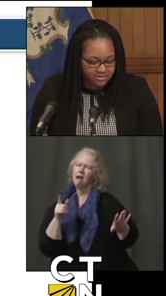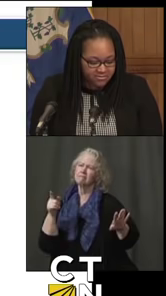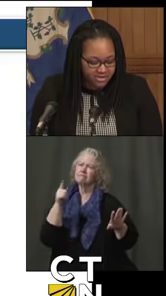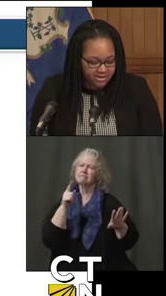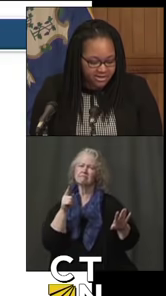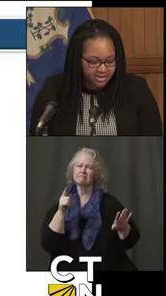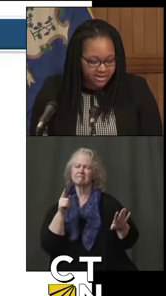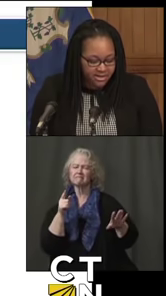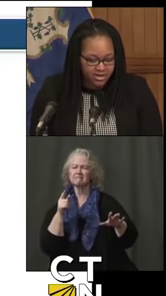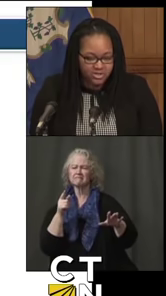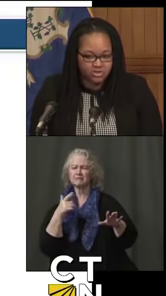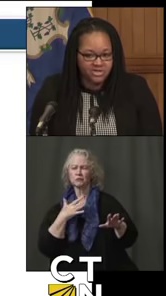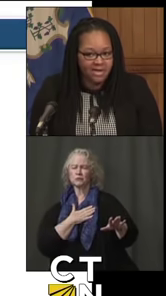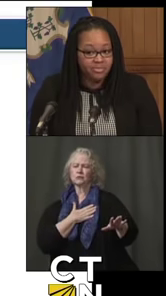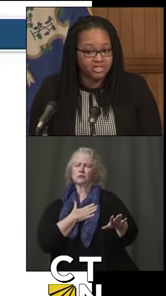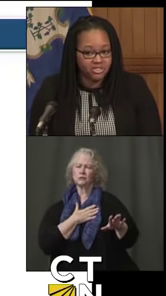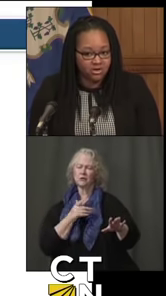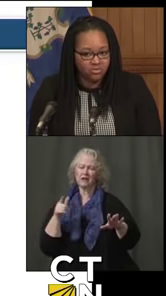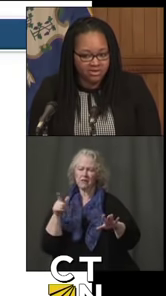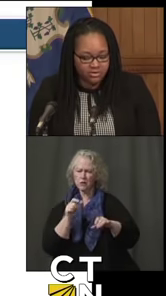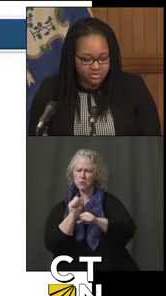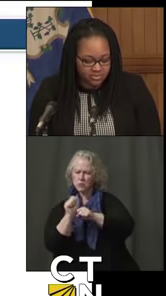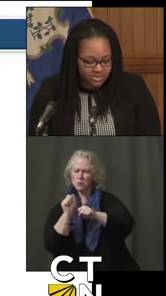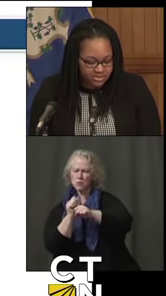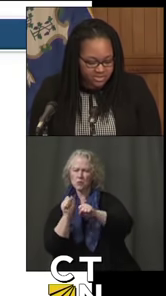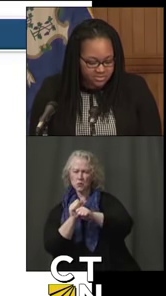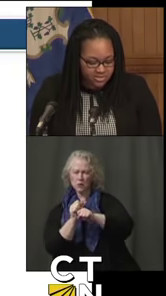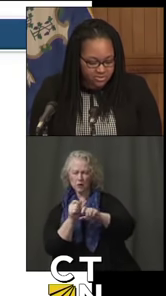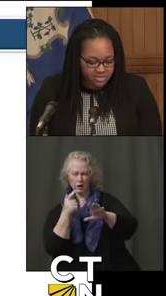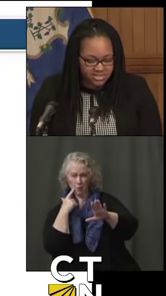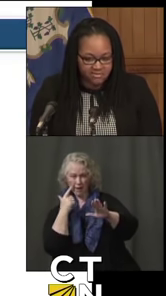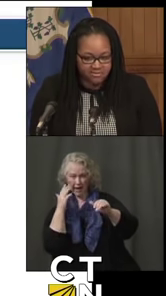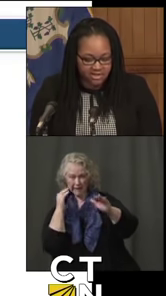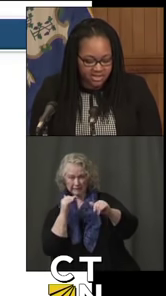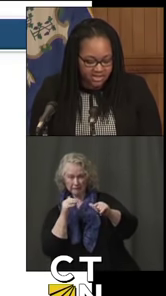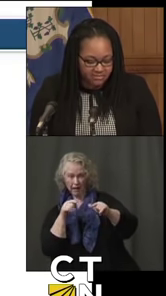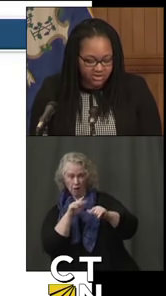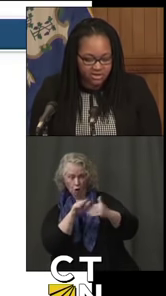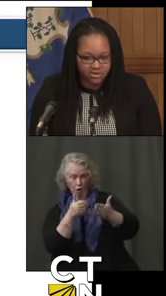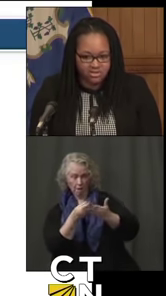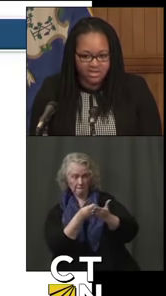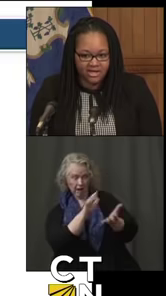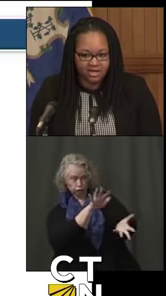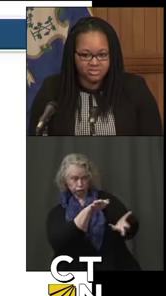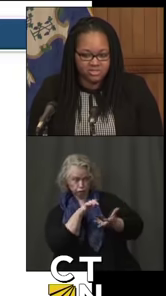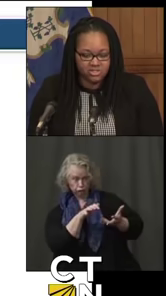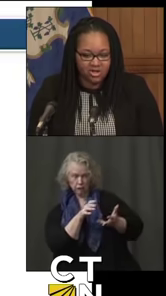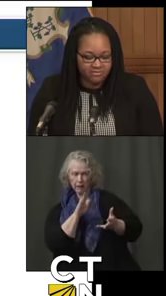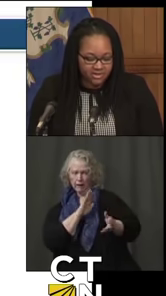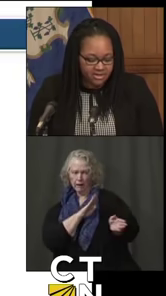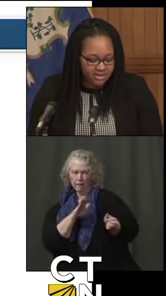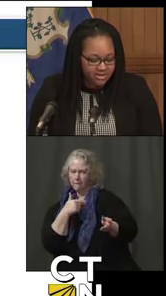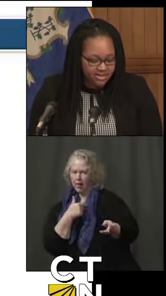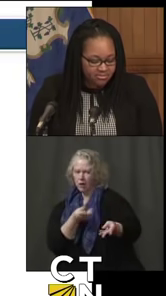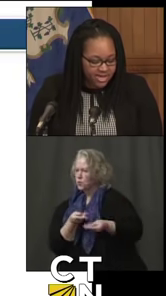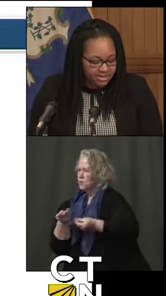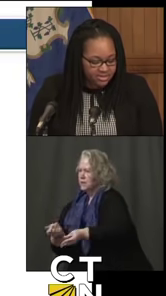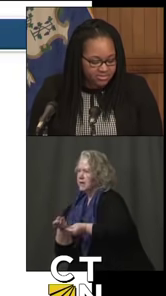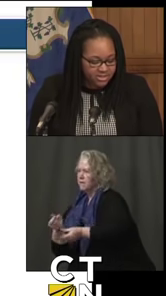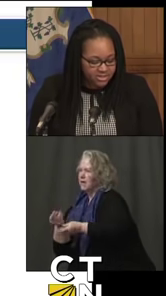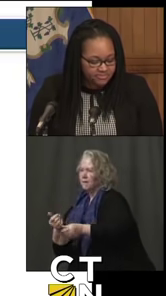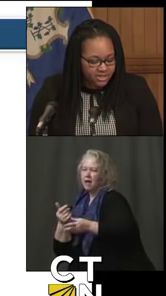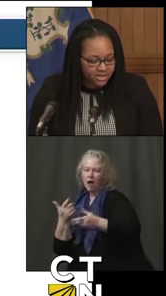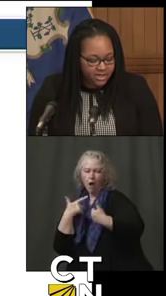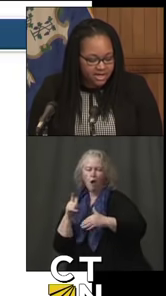Senator Fanfara. We do not budget all revenues that we anticipate to receive in a given year, so that helps to soften the impact